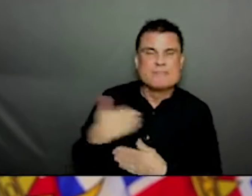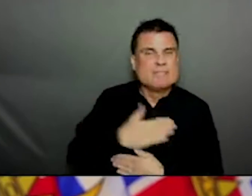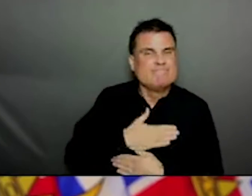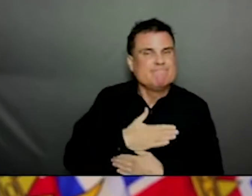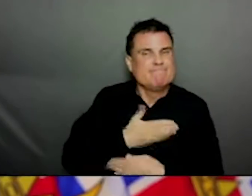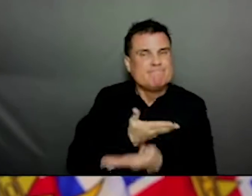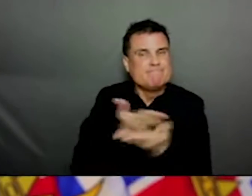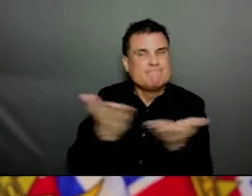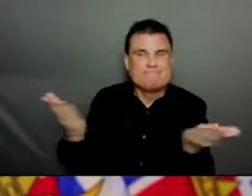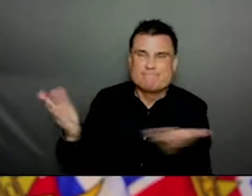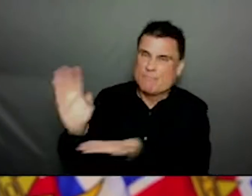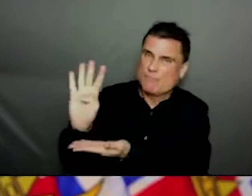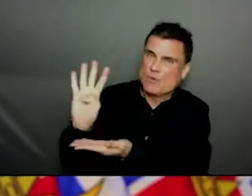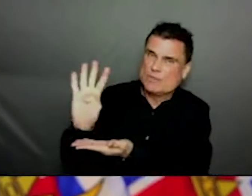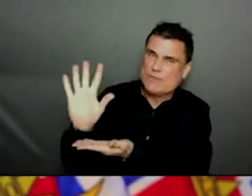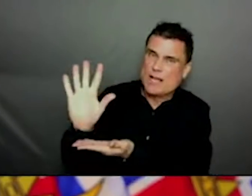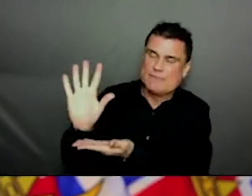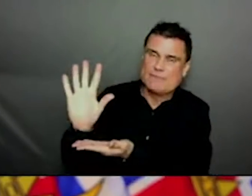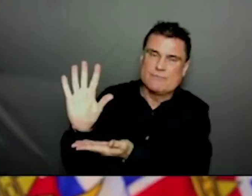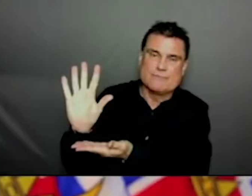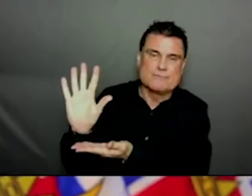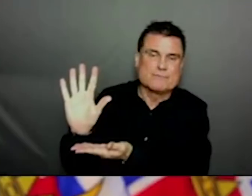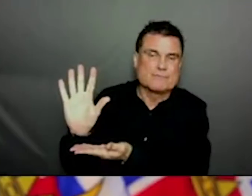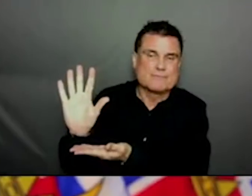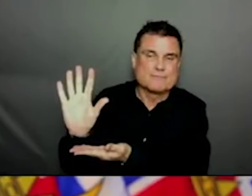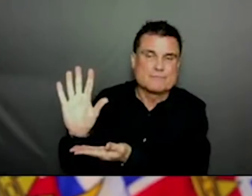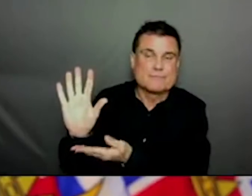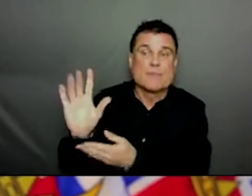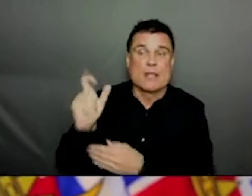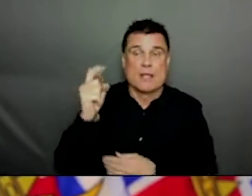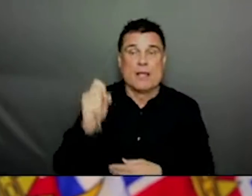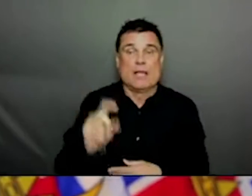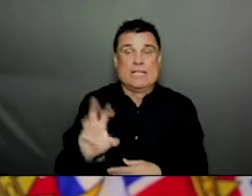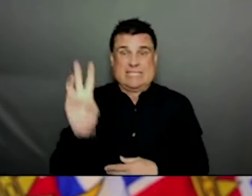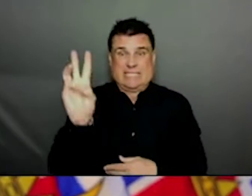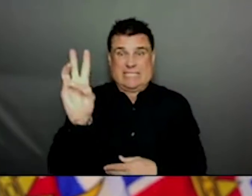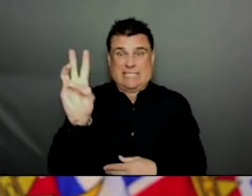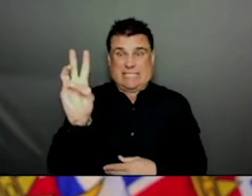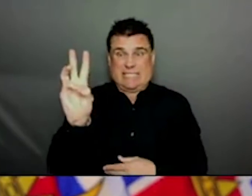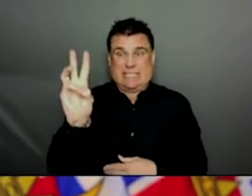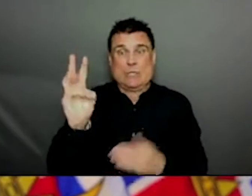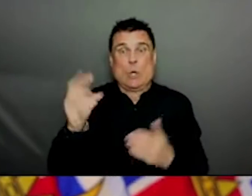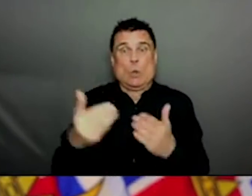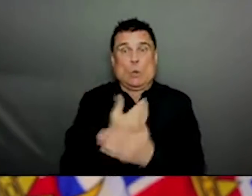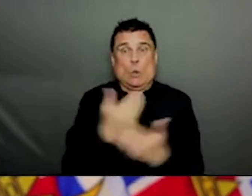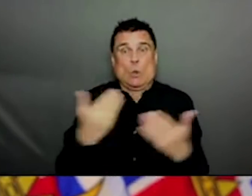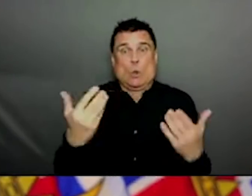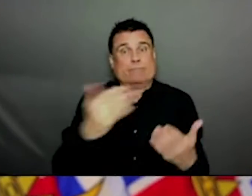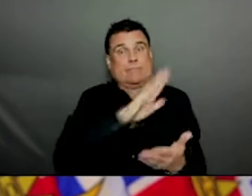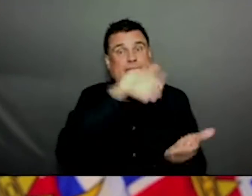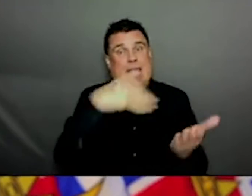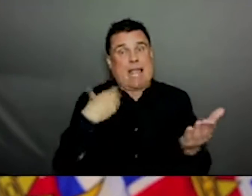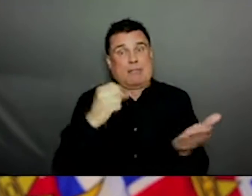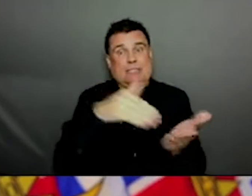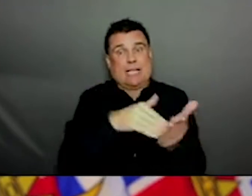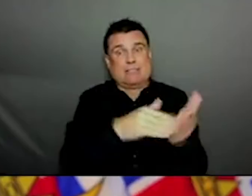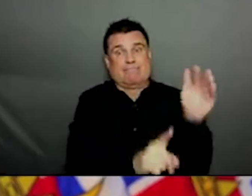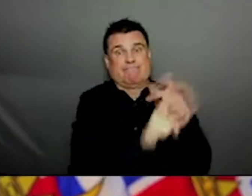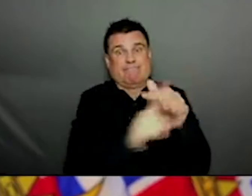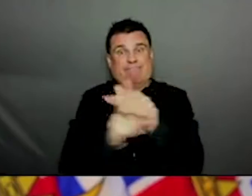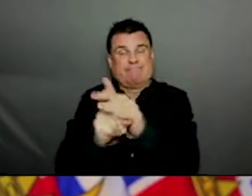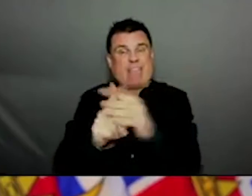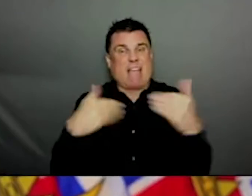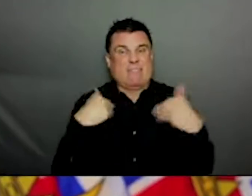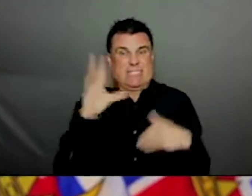We have 6 new healthcare outbreaks in the province at the Braddon Private Hospital,